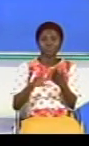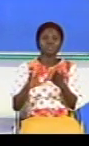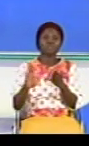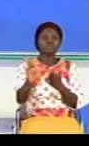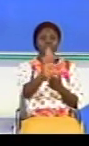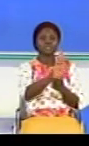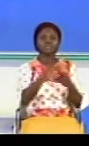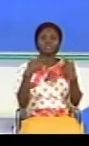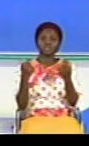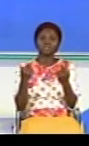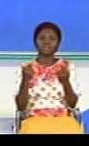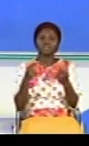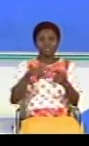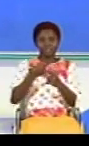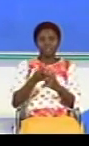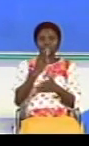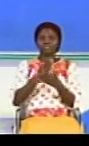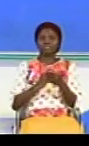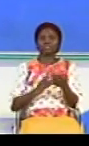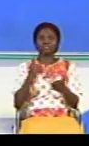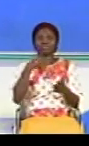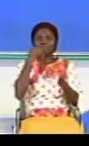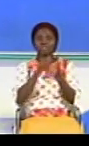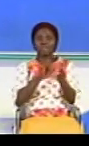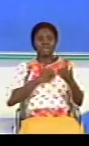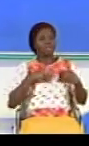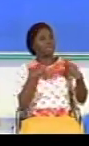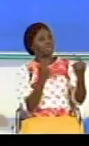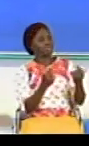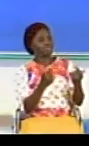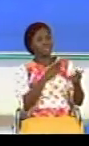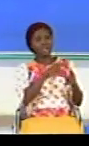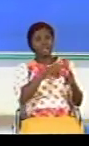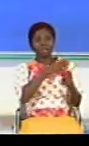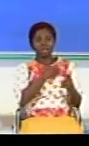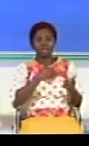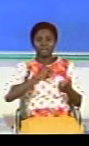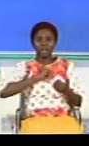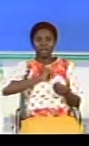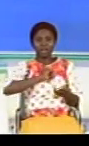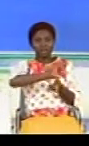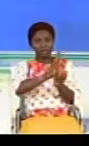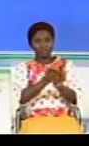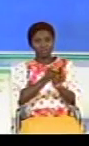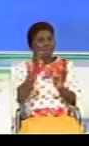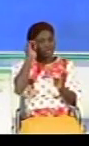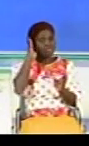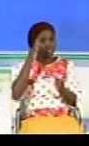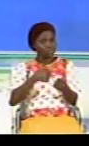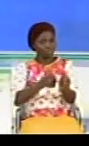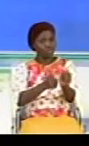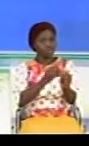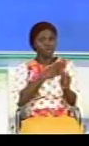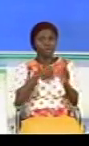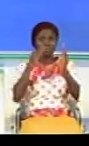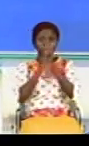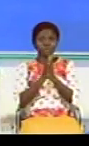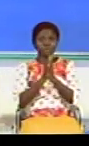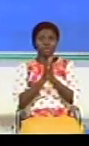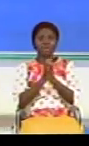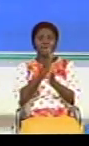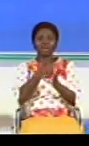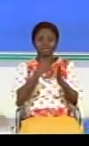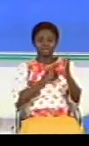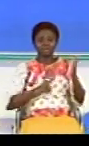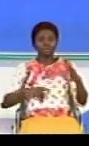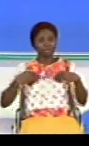and then I repent, healing should follow. And then you pray, and they are not healed. And then you say, Pastor,